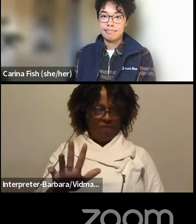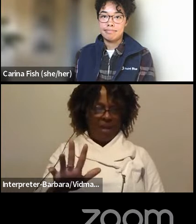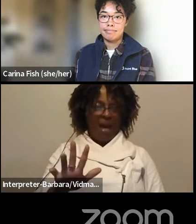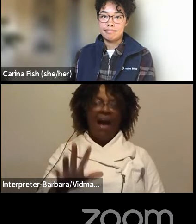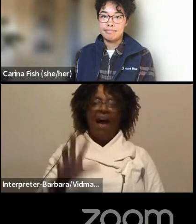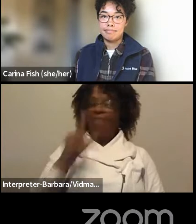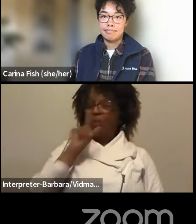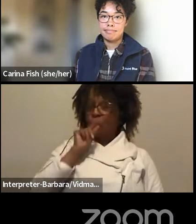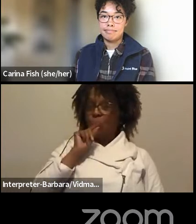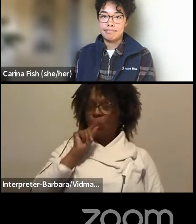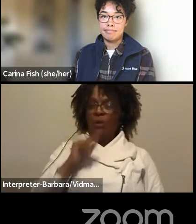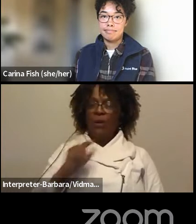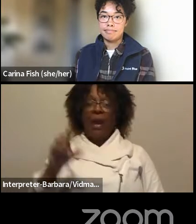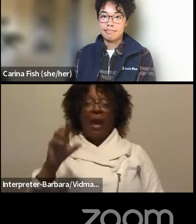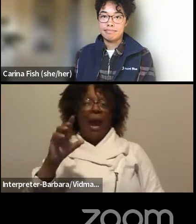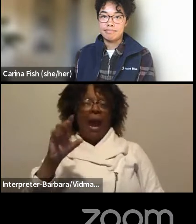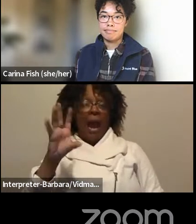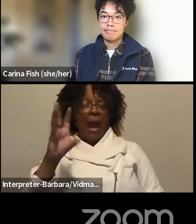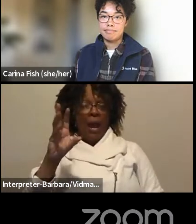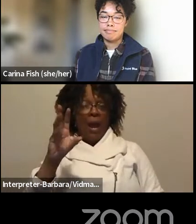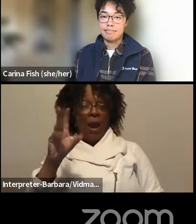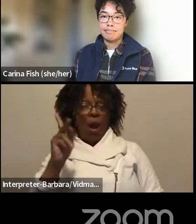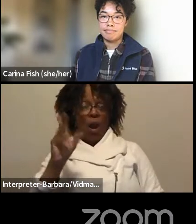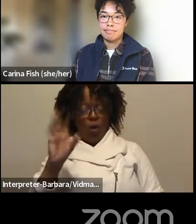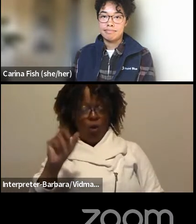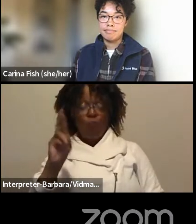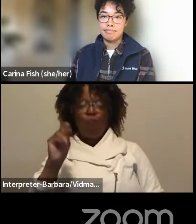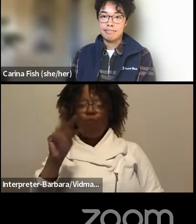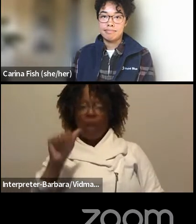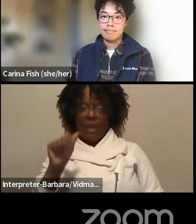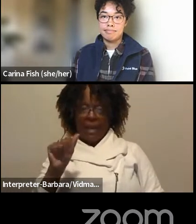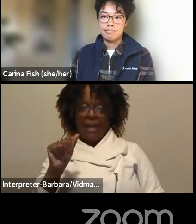And then Karina on Twitter at Karina_fish.